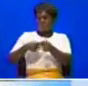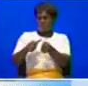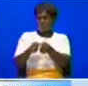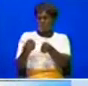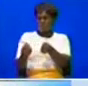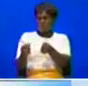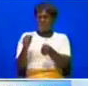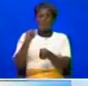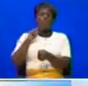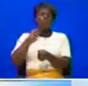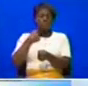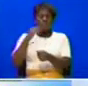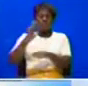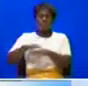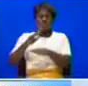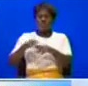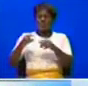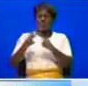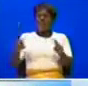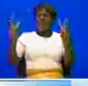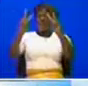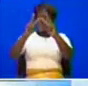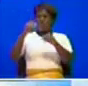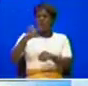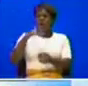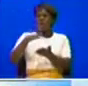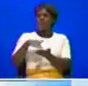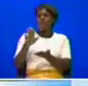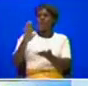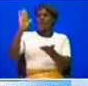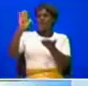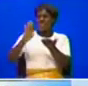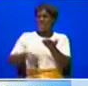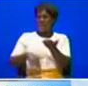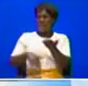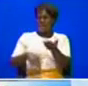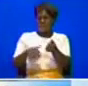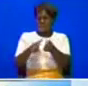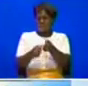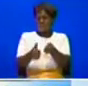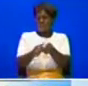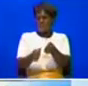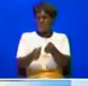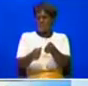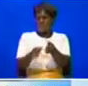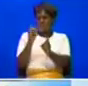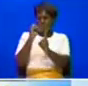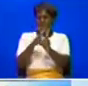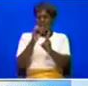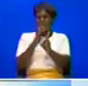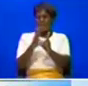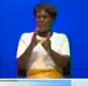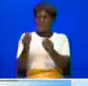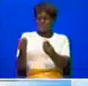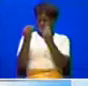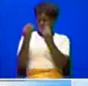more nutritious and it has got more additional values than that of corn. To stay with our mentors, they really give us a lot